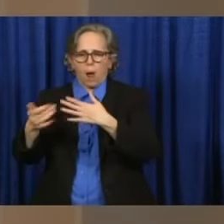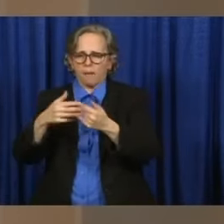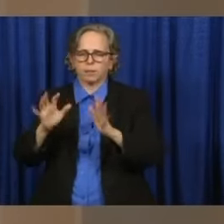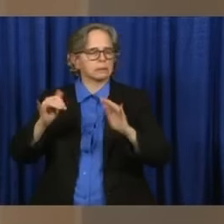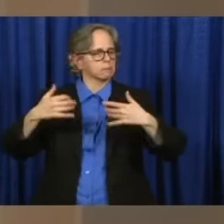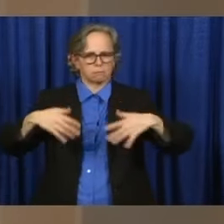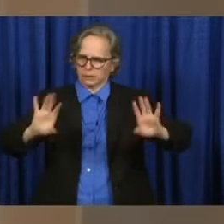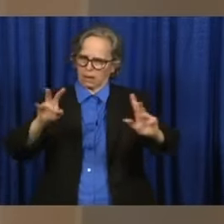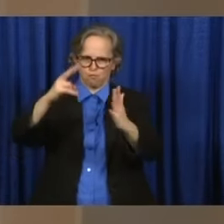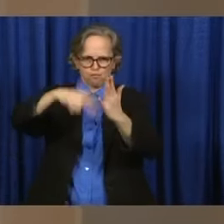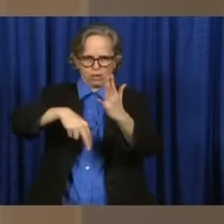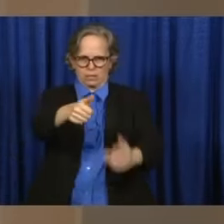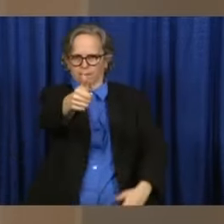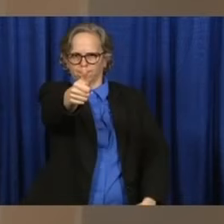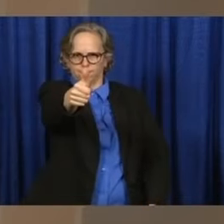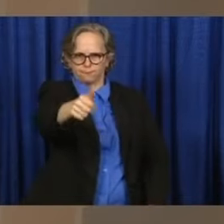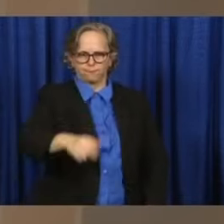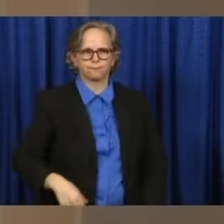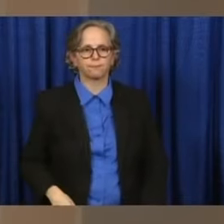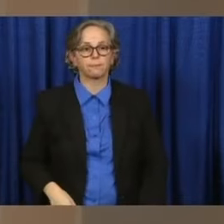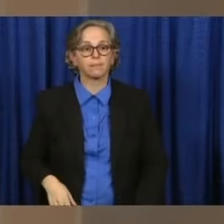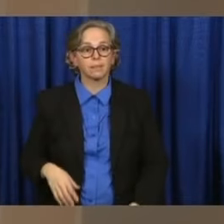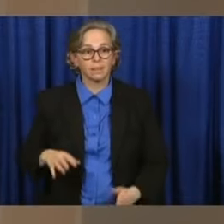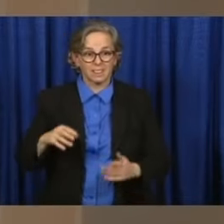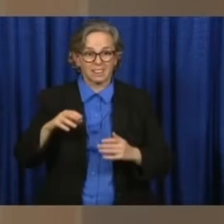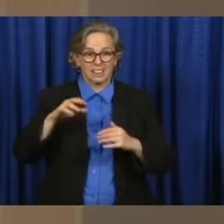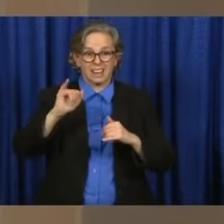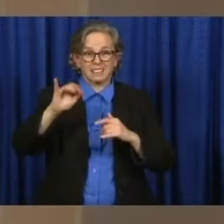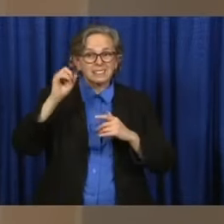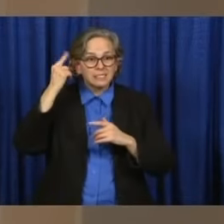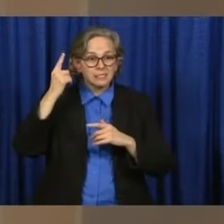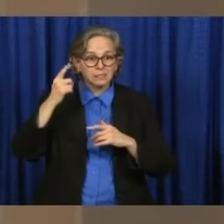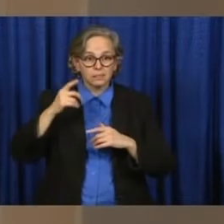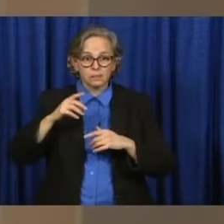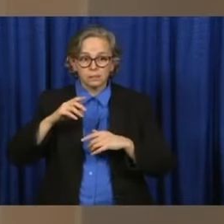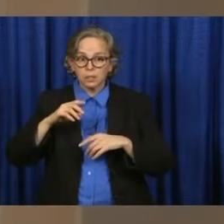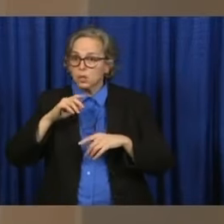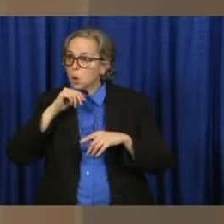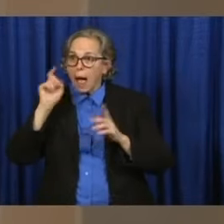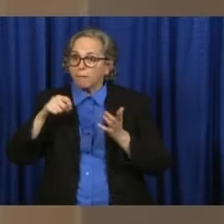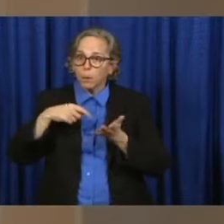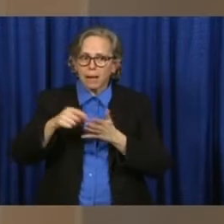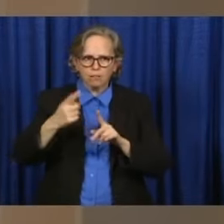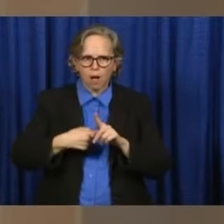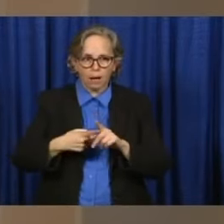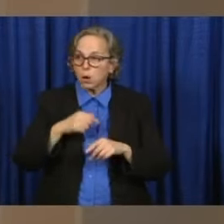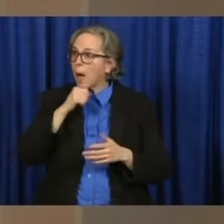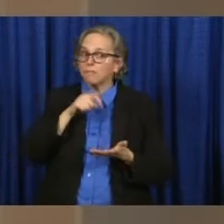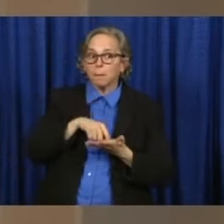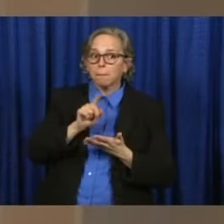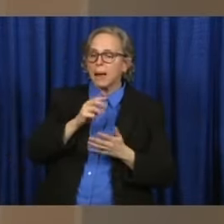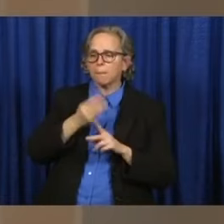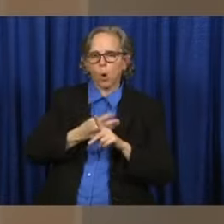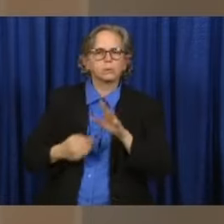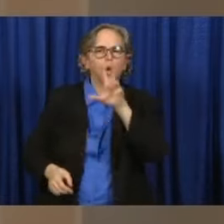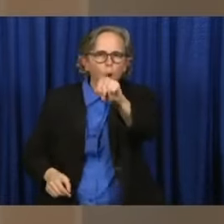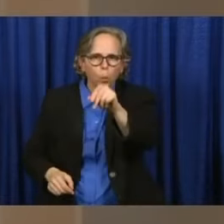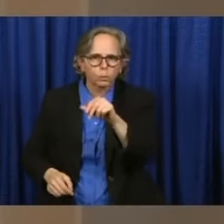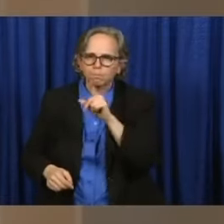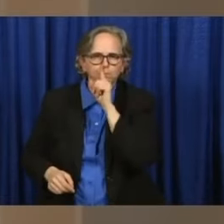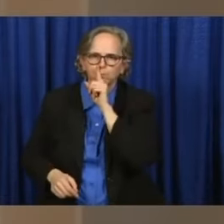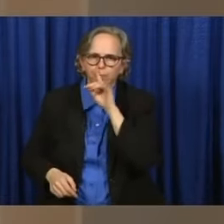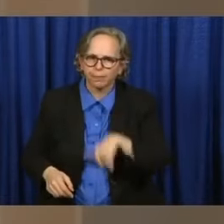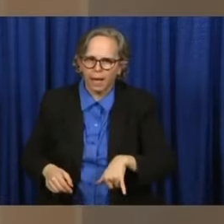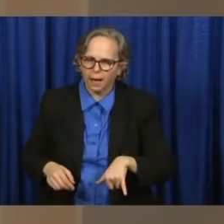not say you do not have to pay your rent. It did not say you do not have to pay your mortgage. Okay, let's be clear about that. What